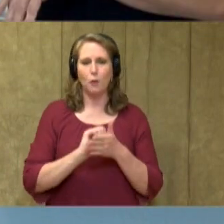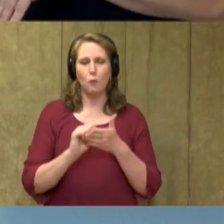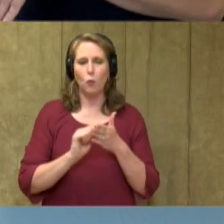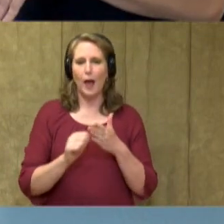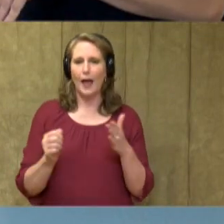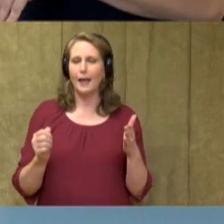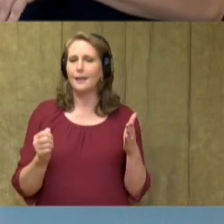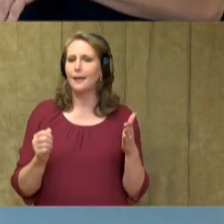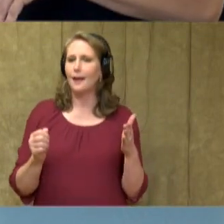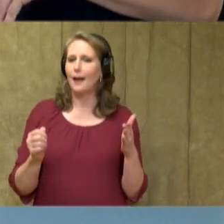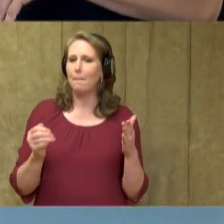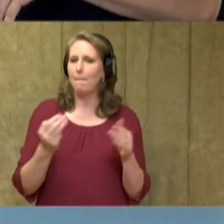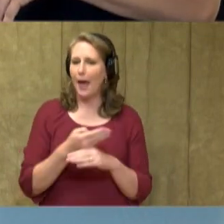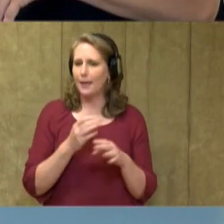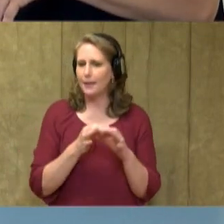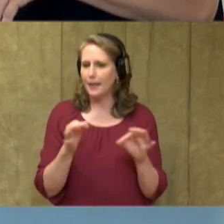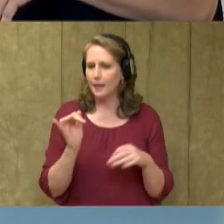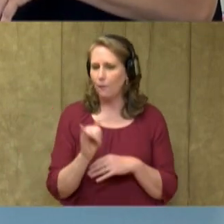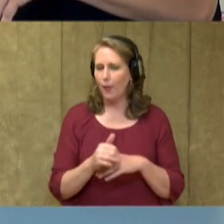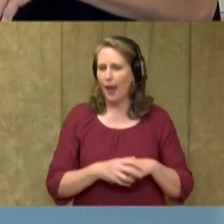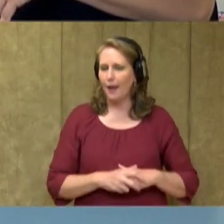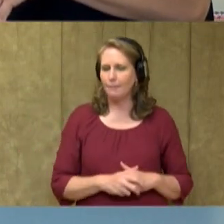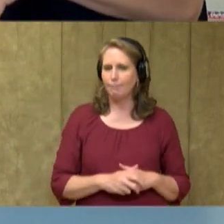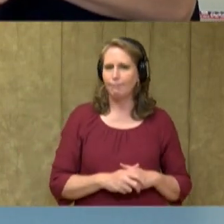repeated addition sentence for this one?